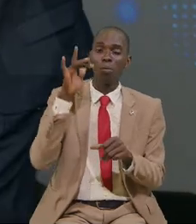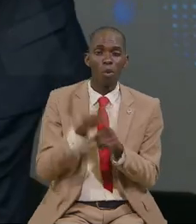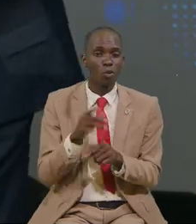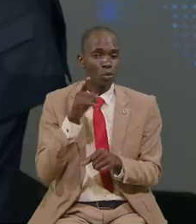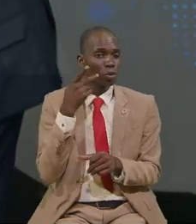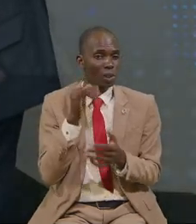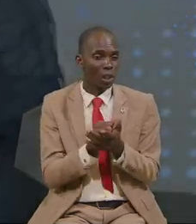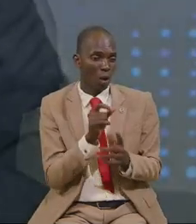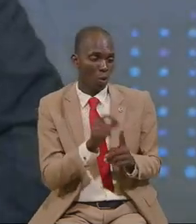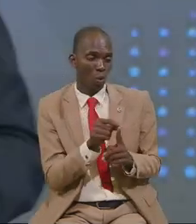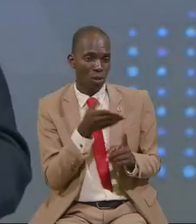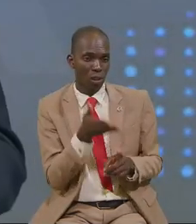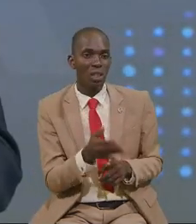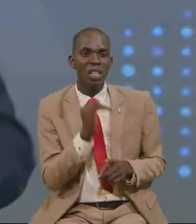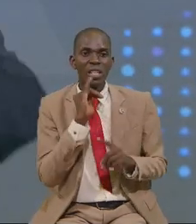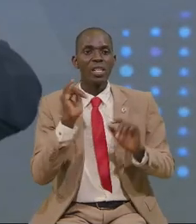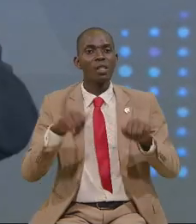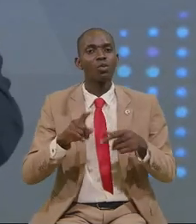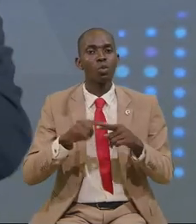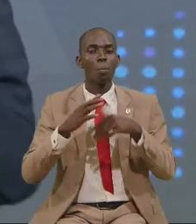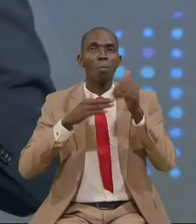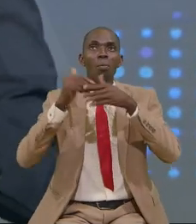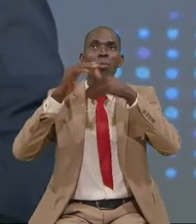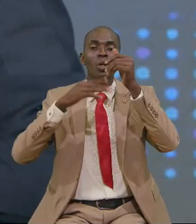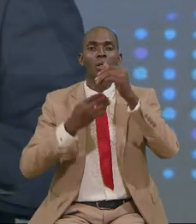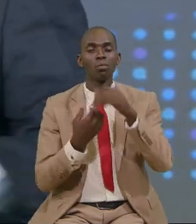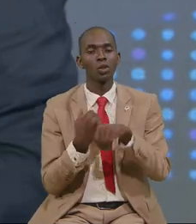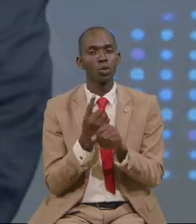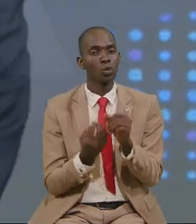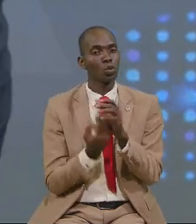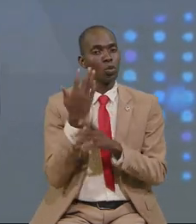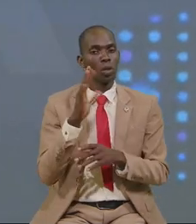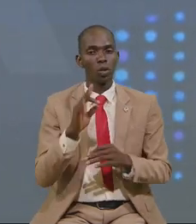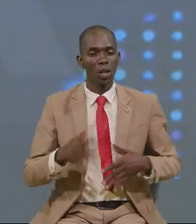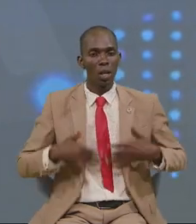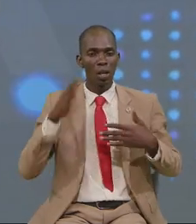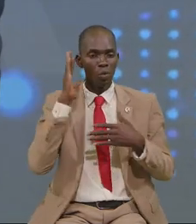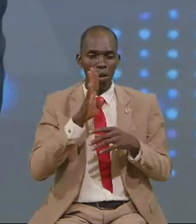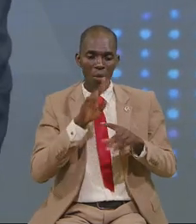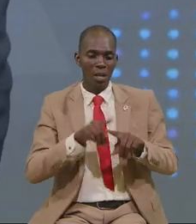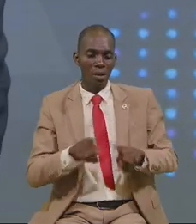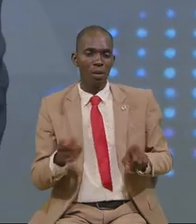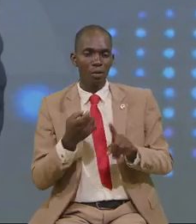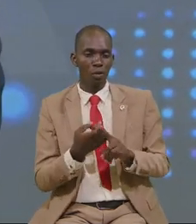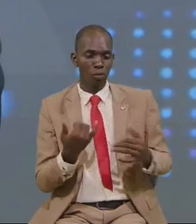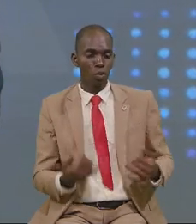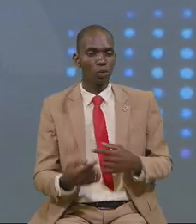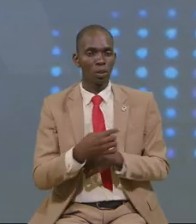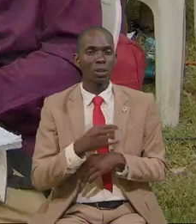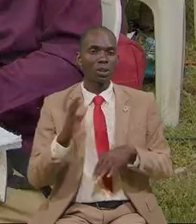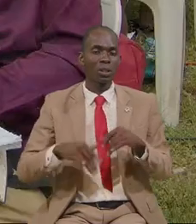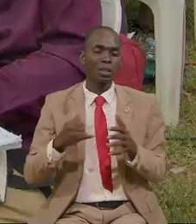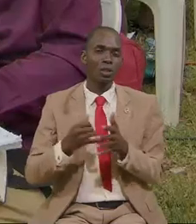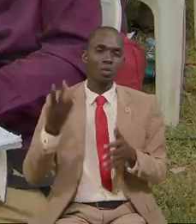to build you up. And your life will be different today than it was yesterday in